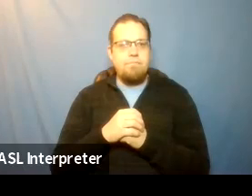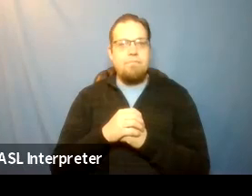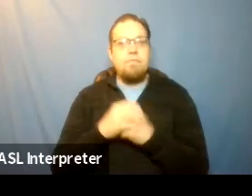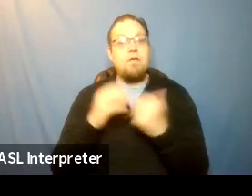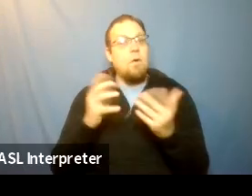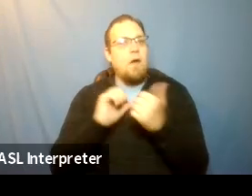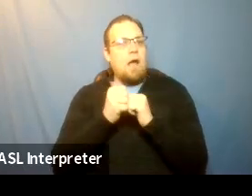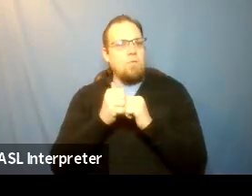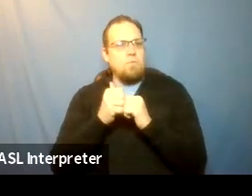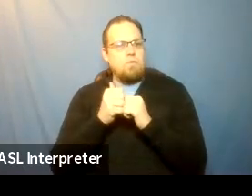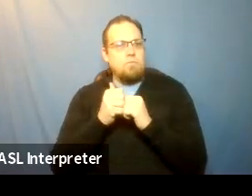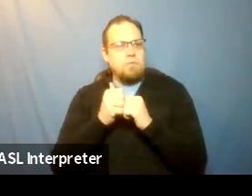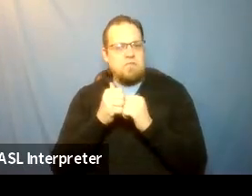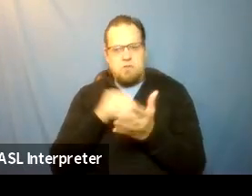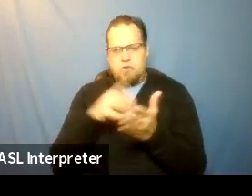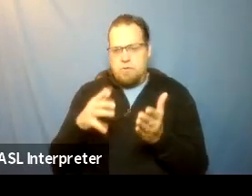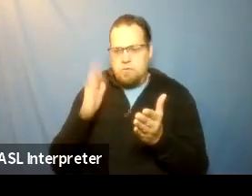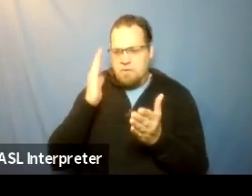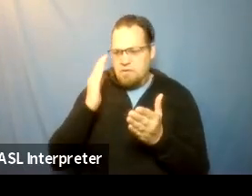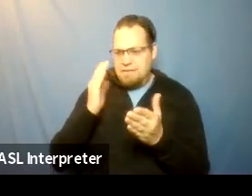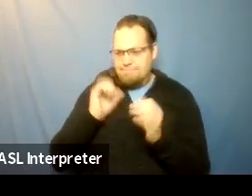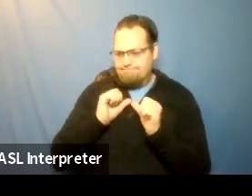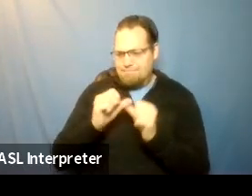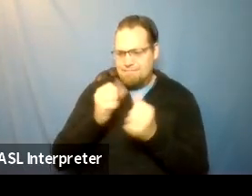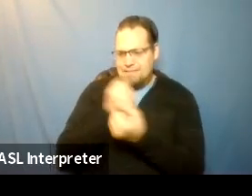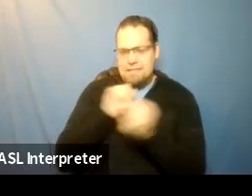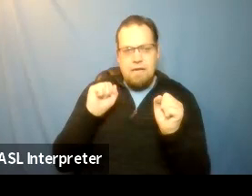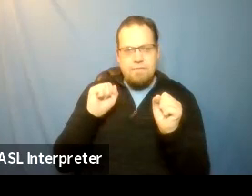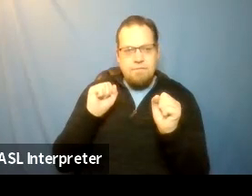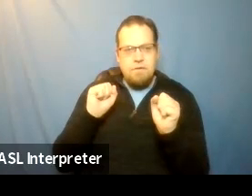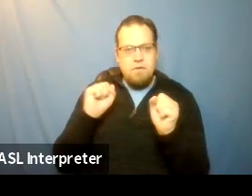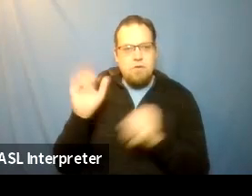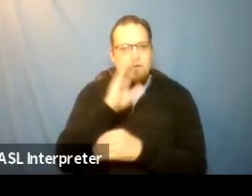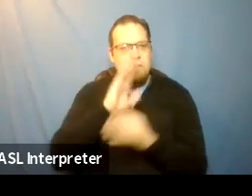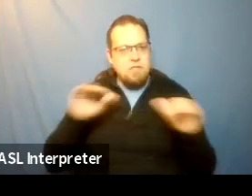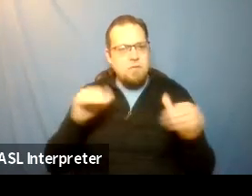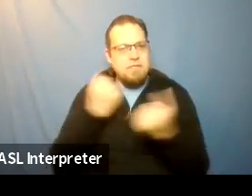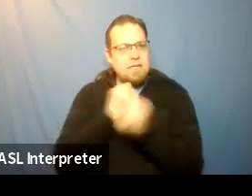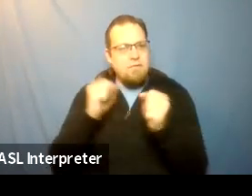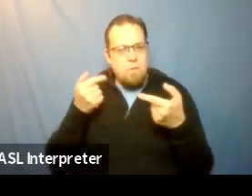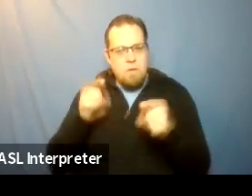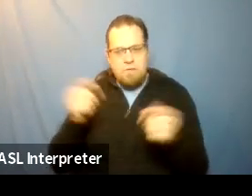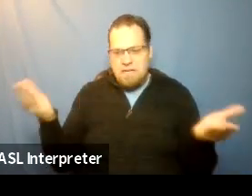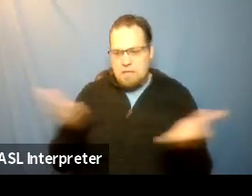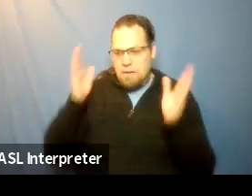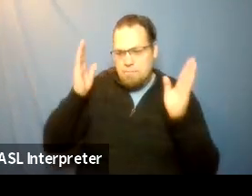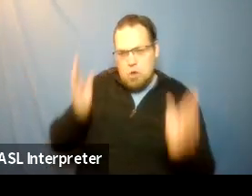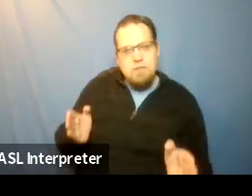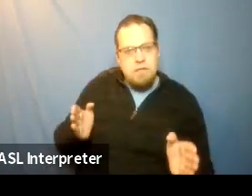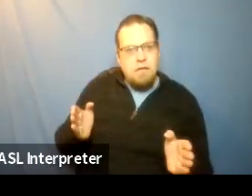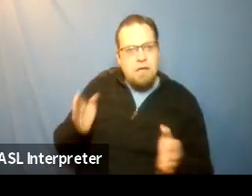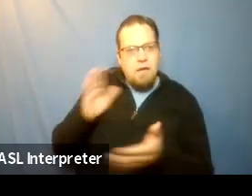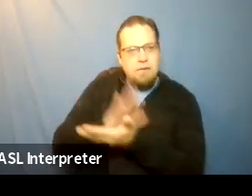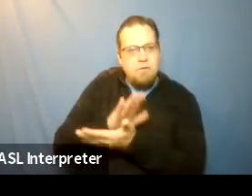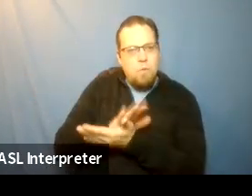So how will we keep students safe, your children safe, while they're here in person? So just some